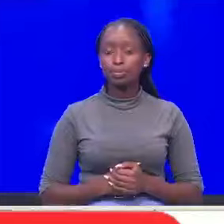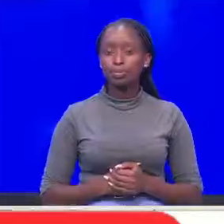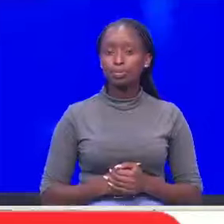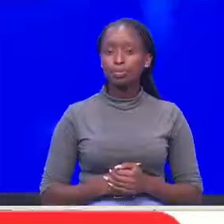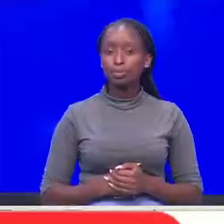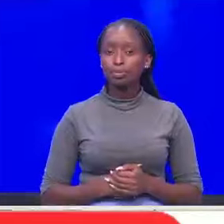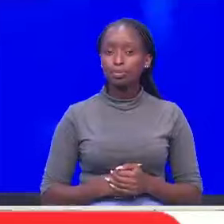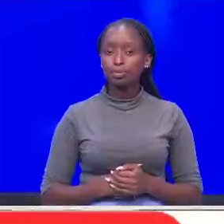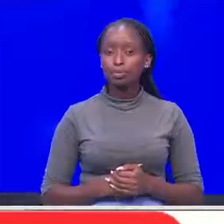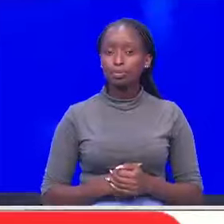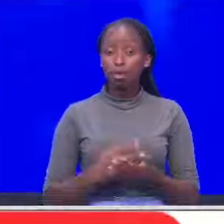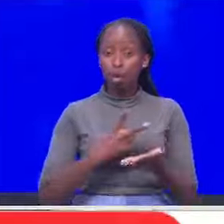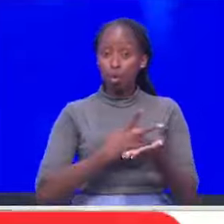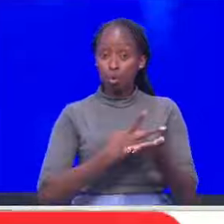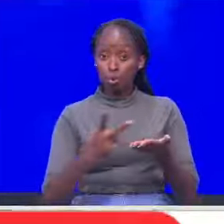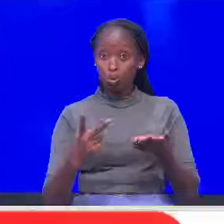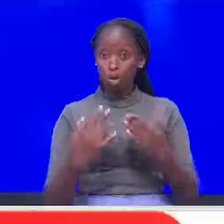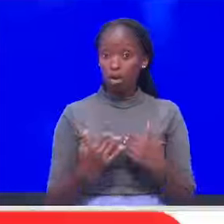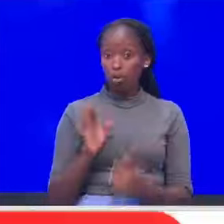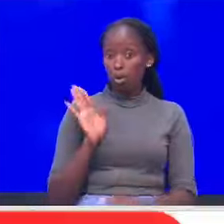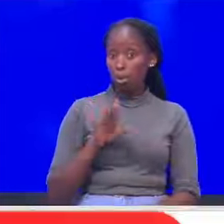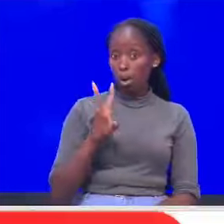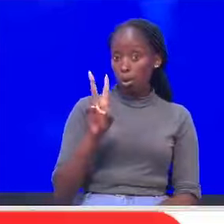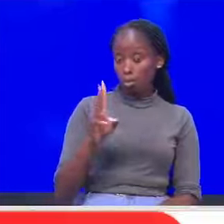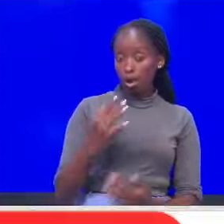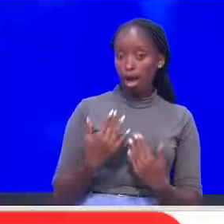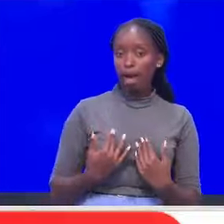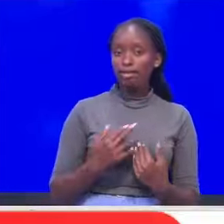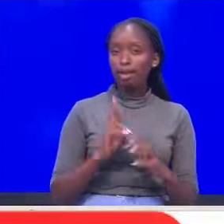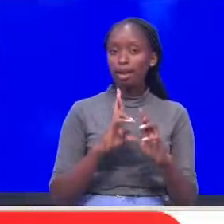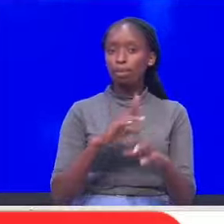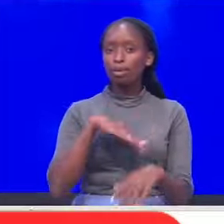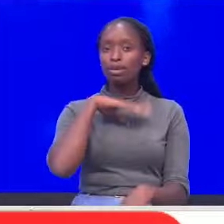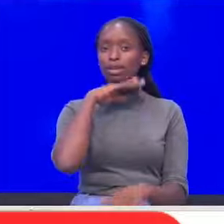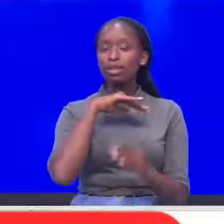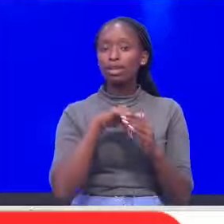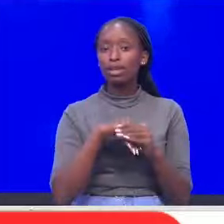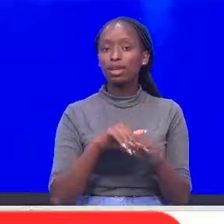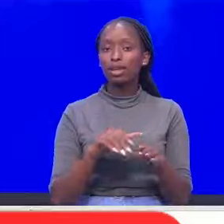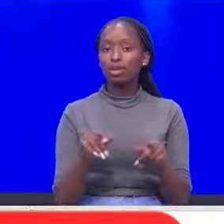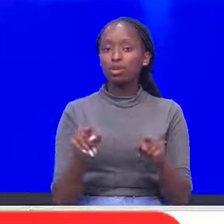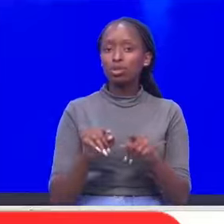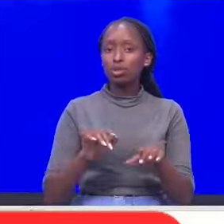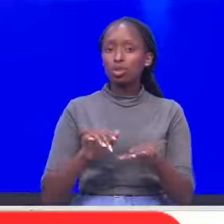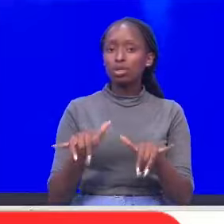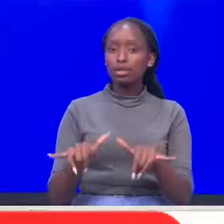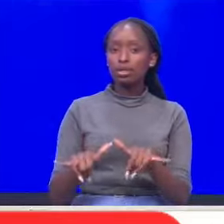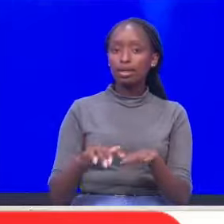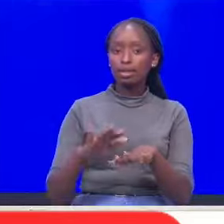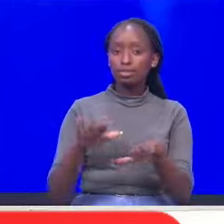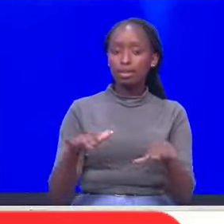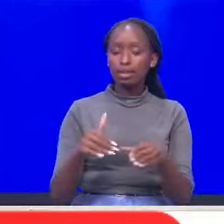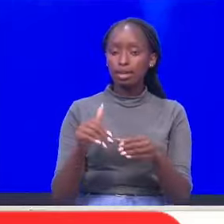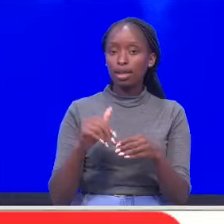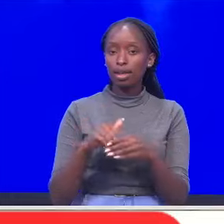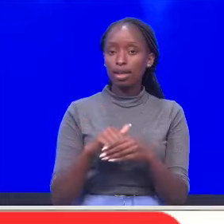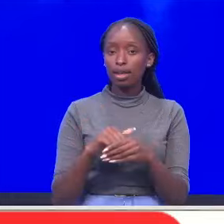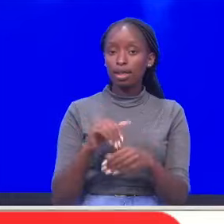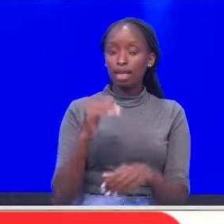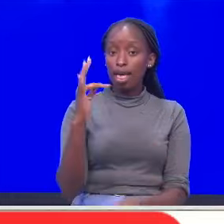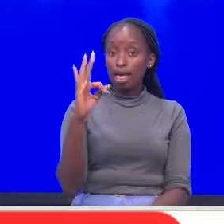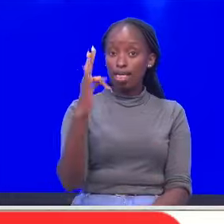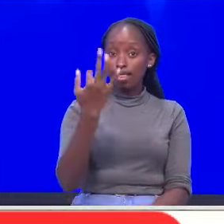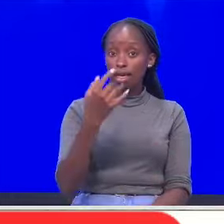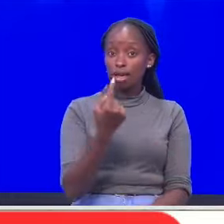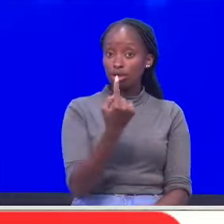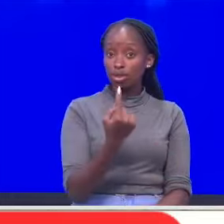In a span of 2 weeks, two women were reported murdered in short-stay residence within the country's capital. On the 3rd of January, the